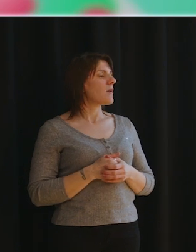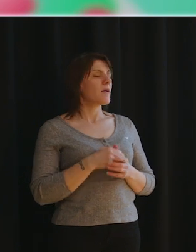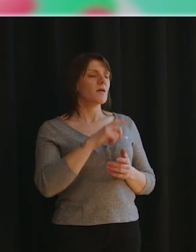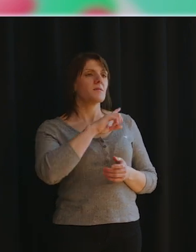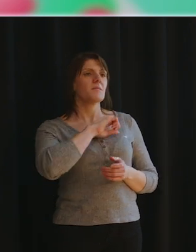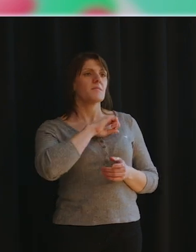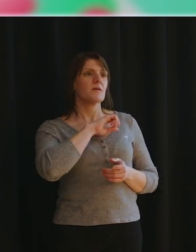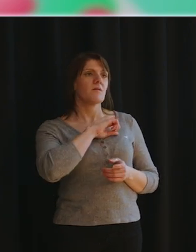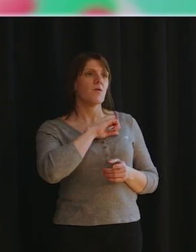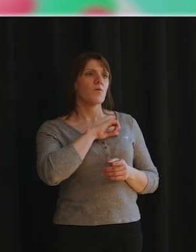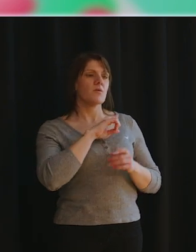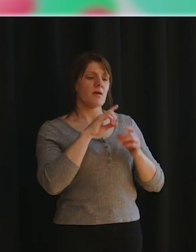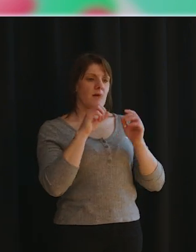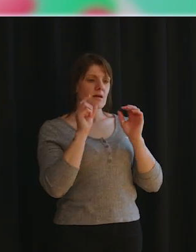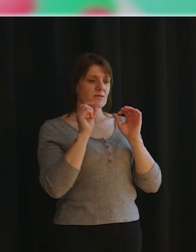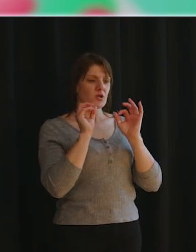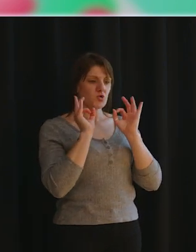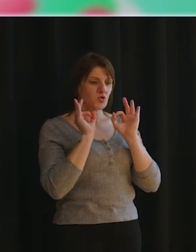a distinct